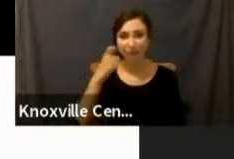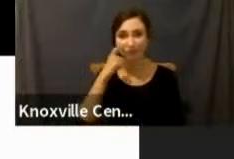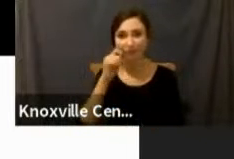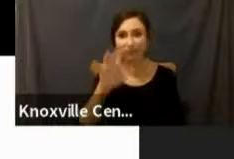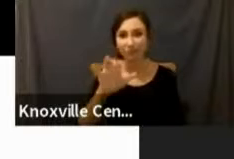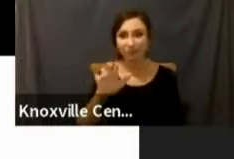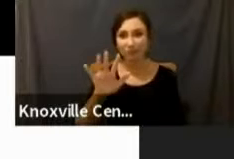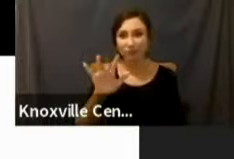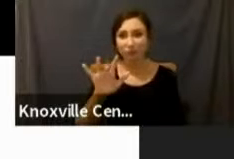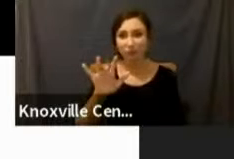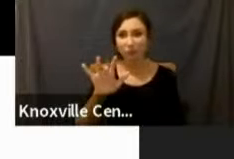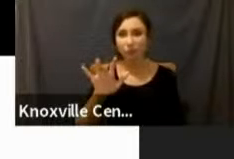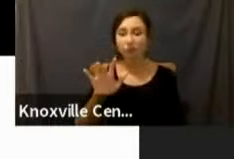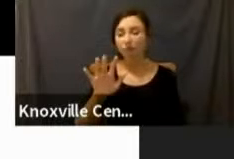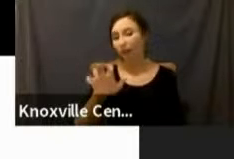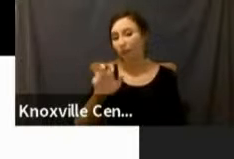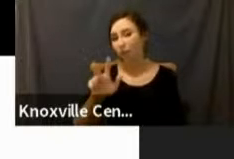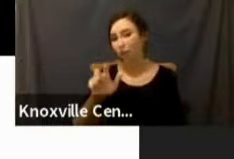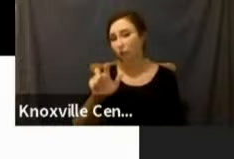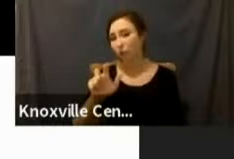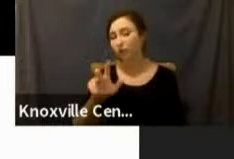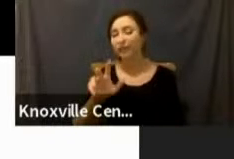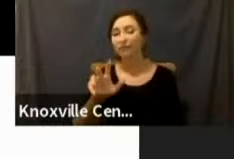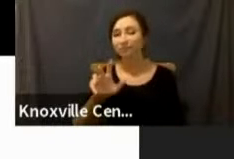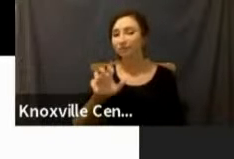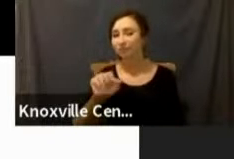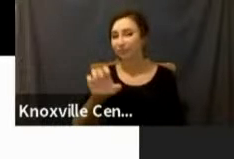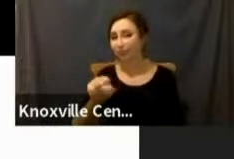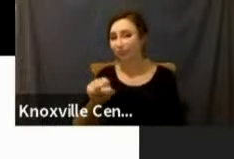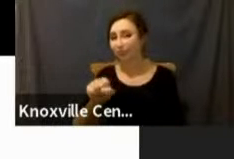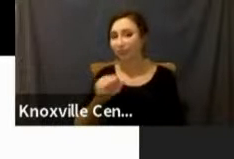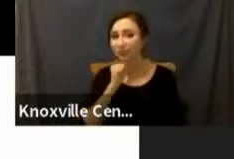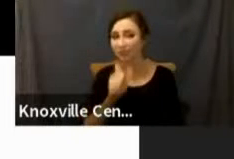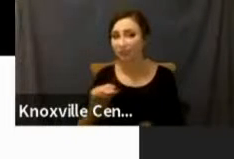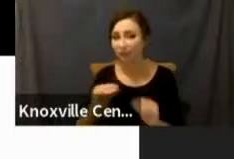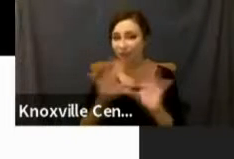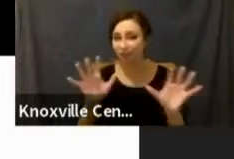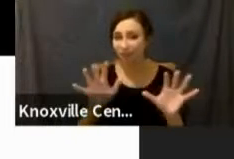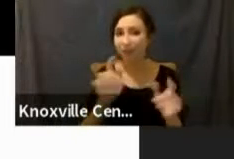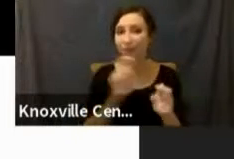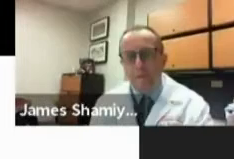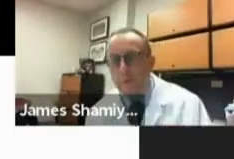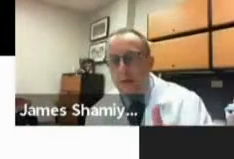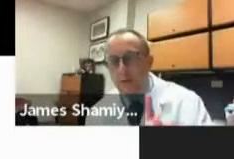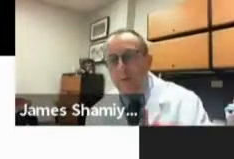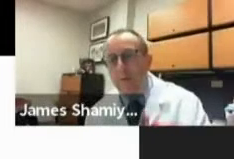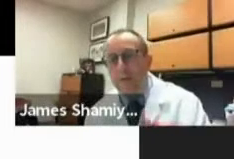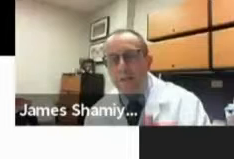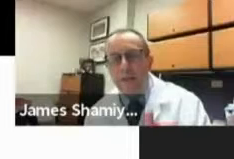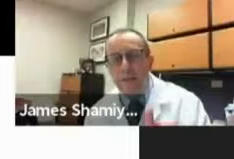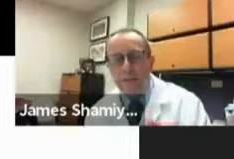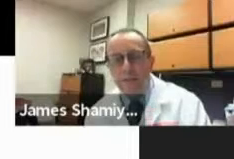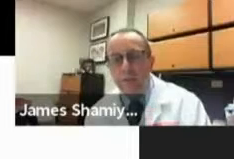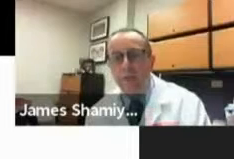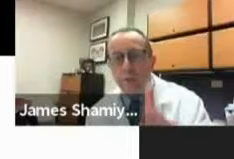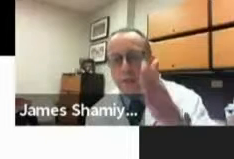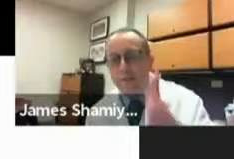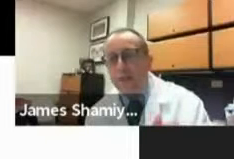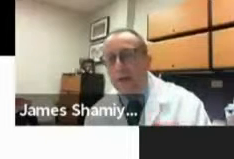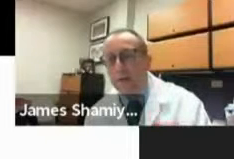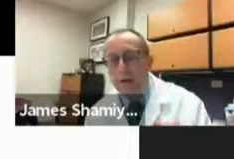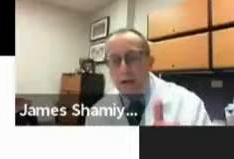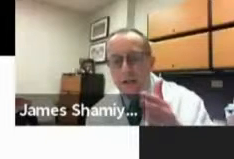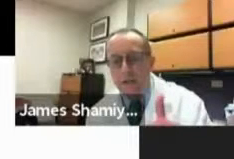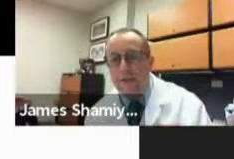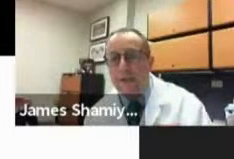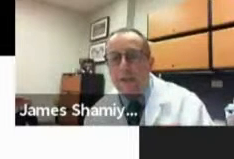523 cases. And although it's not clear exactly based on that rise, remember I said that the majority of